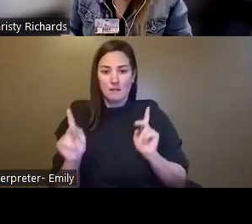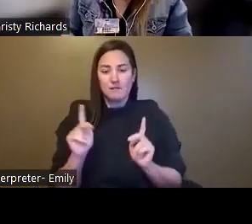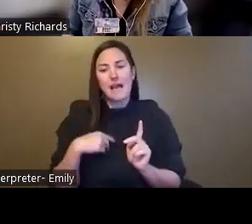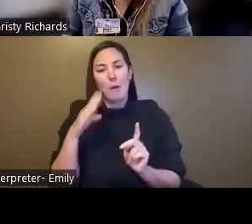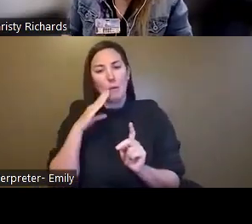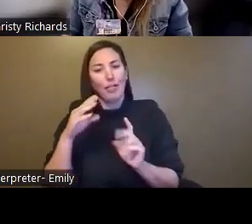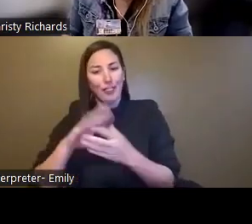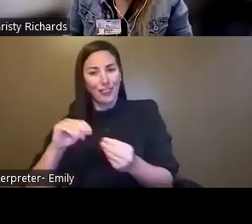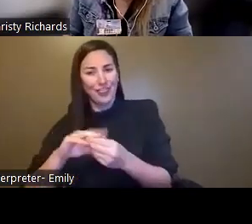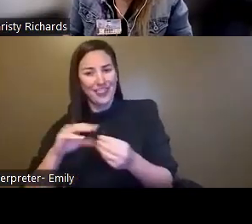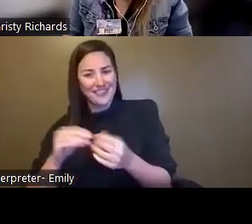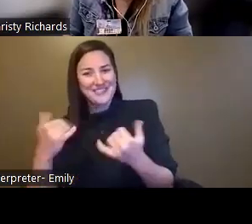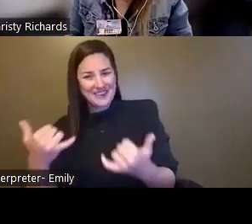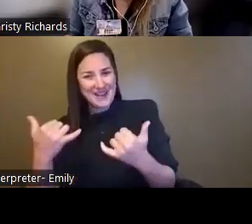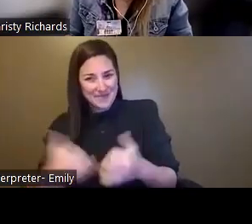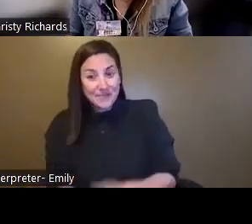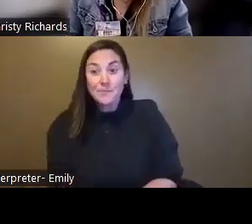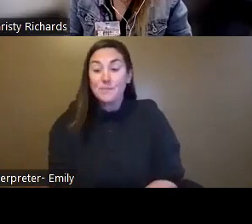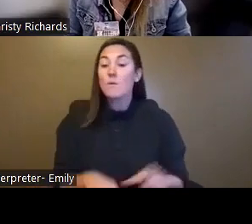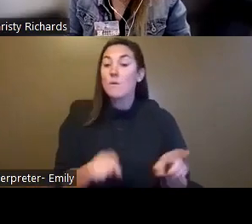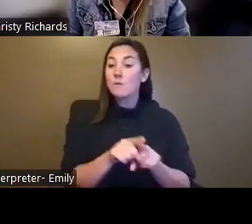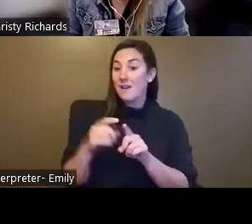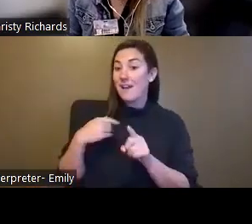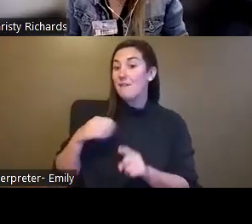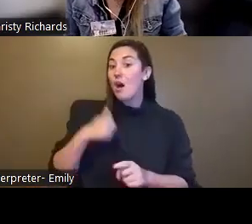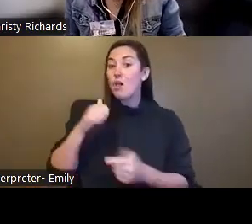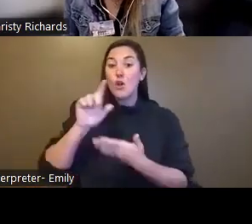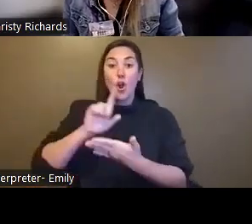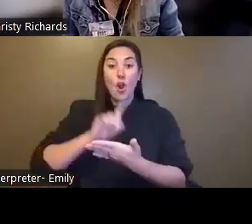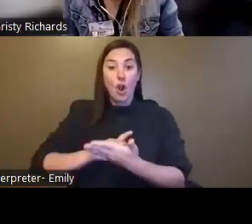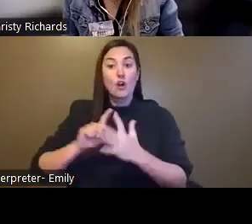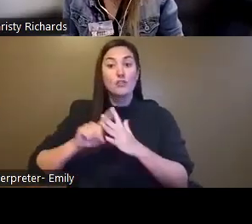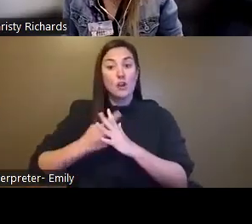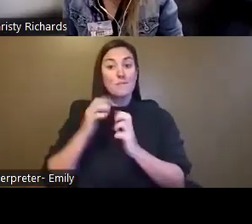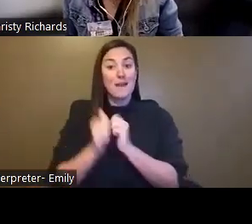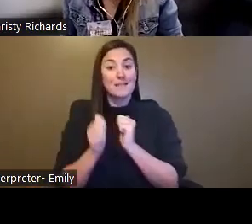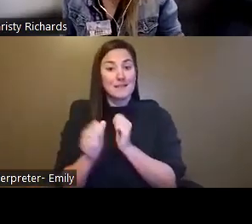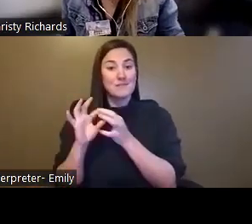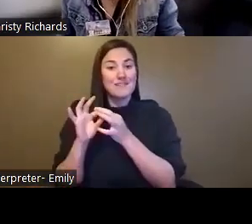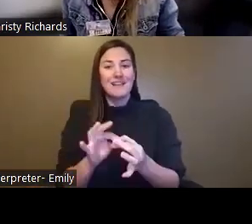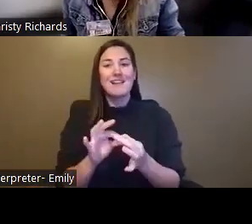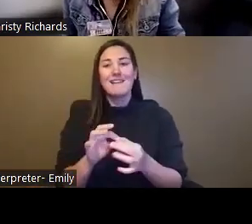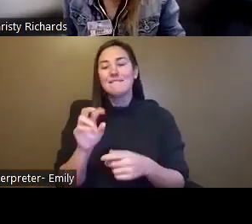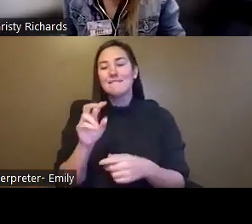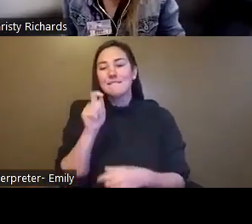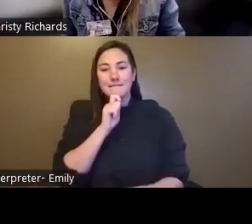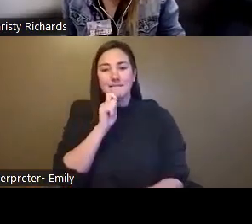today. And very similar laws have now been implemented for vaping.